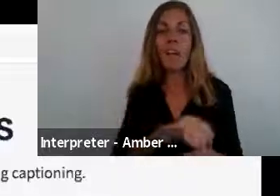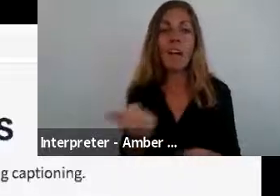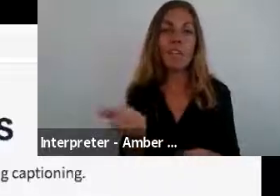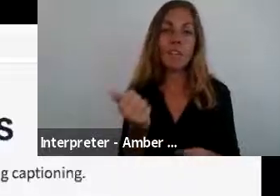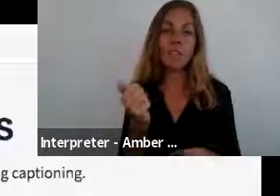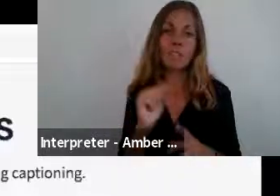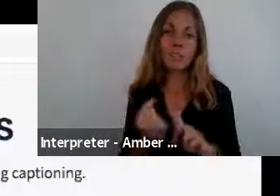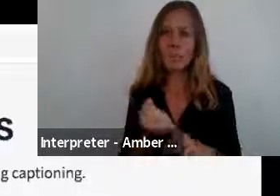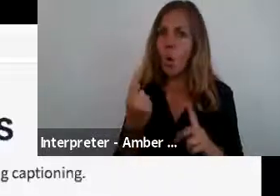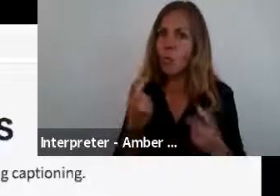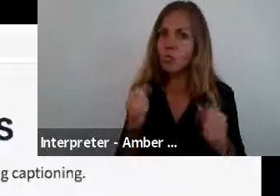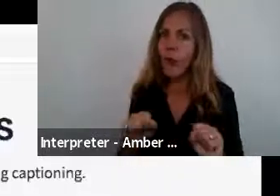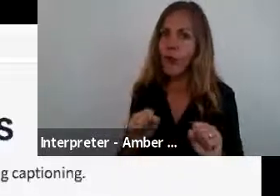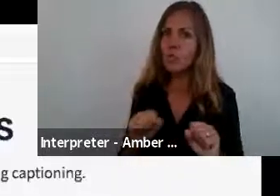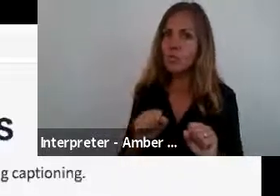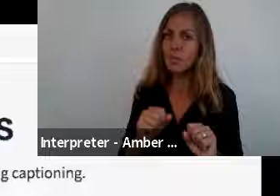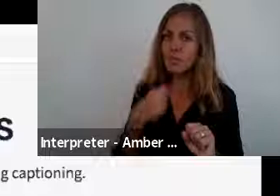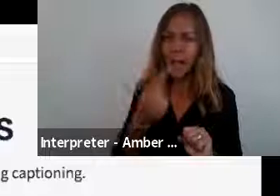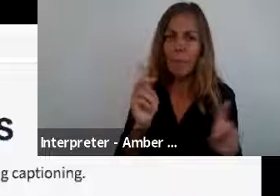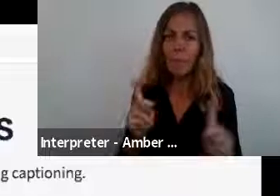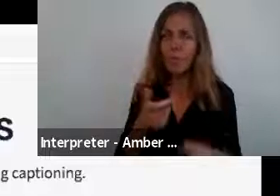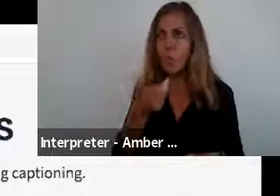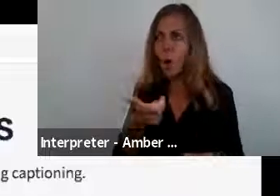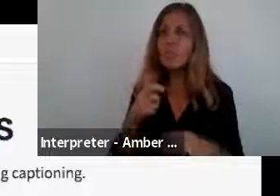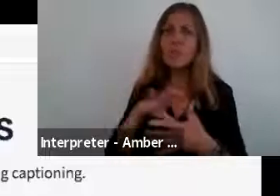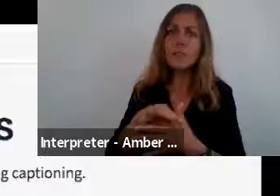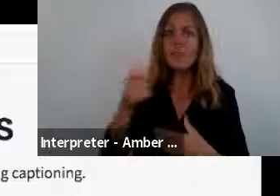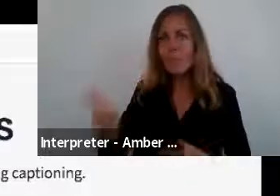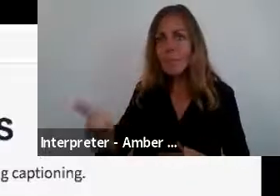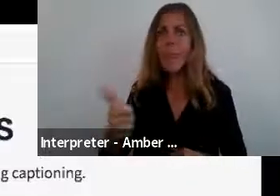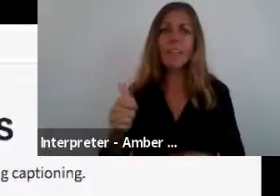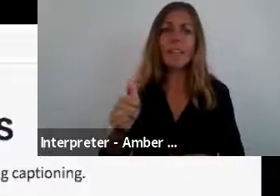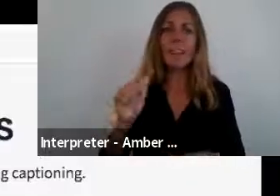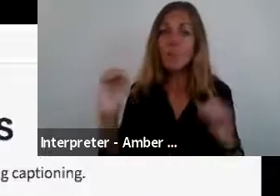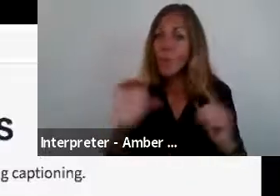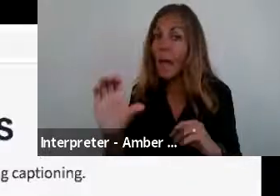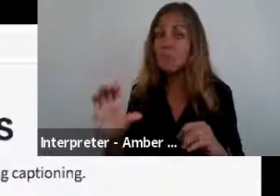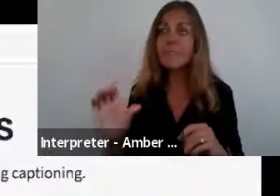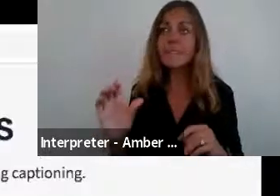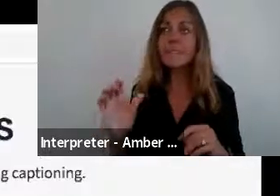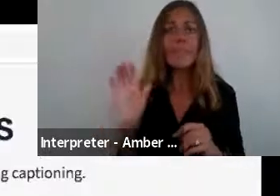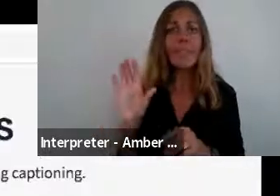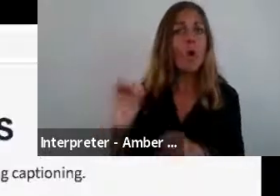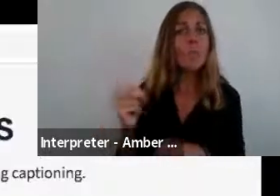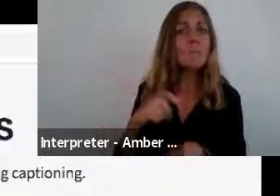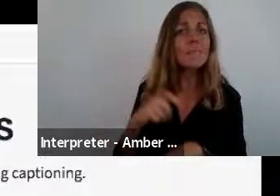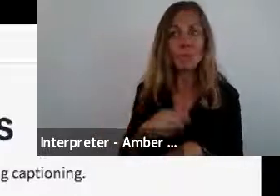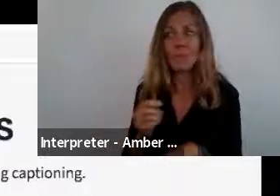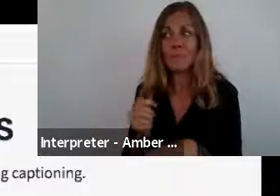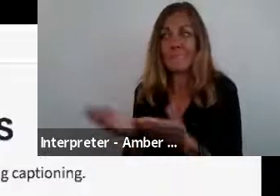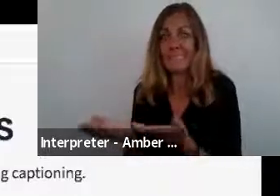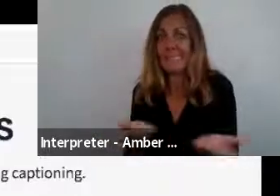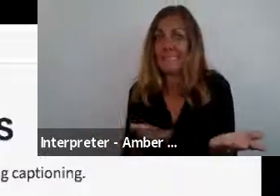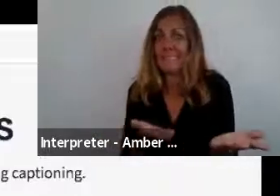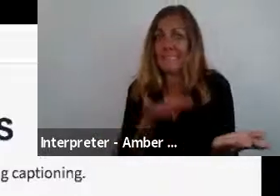people to watch content on their own time, in their own world, and it's not captioned, and this is the best we can do, is direct them to something